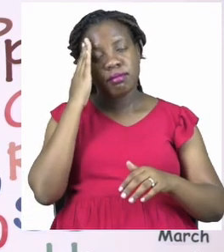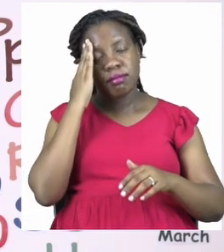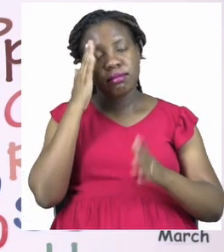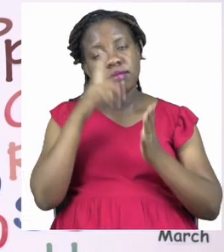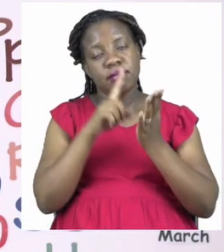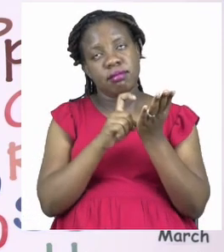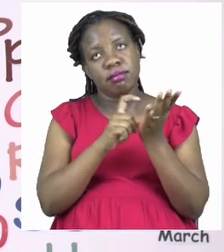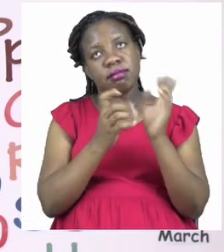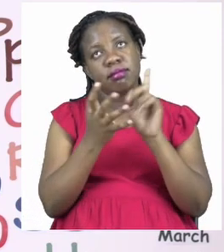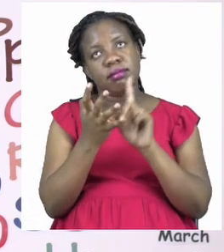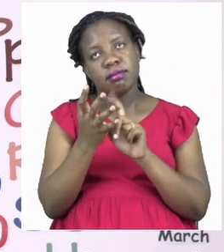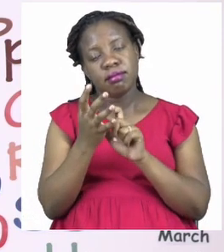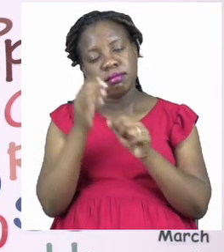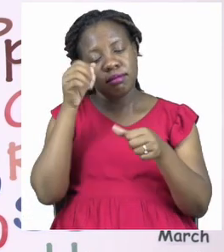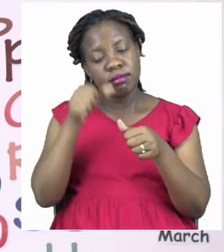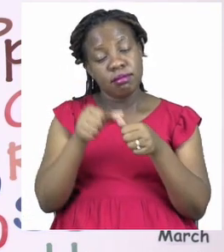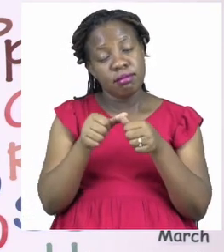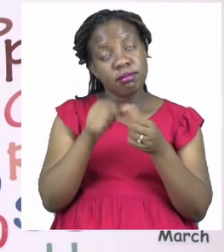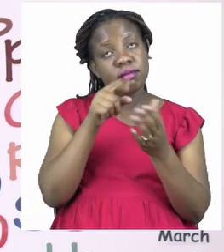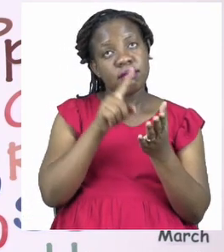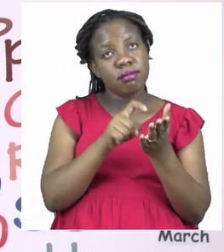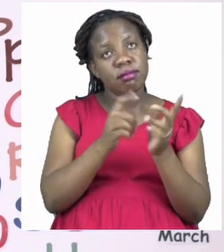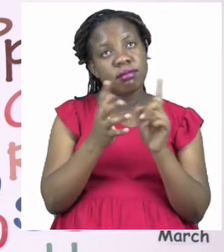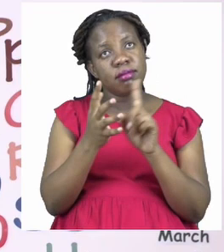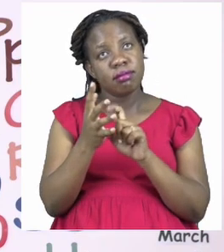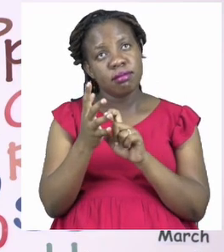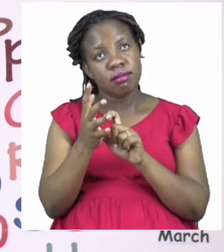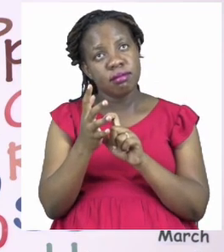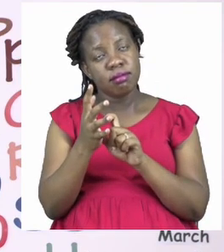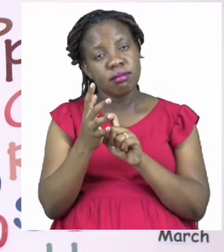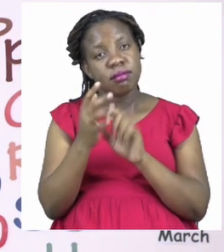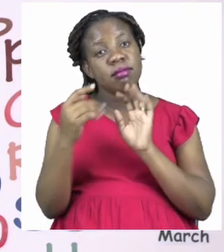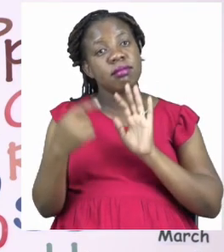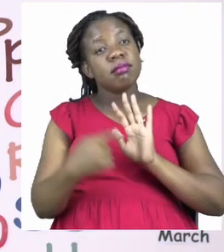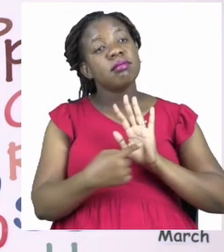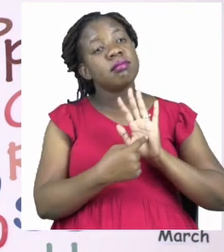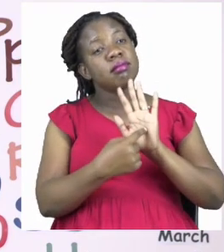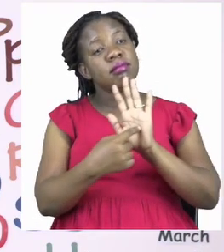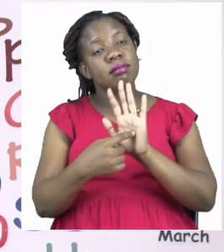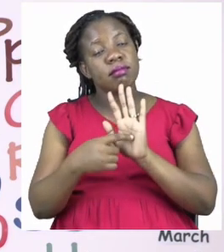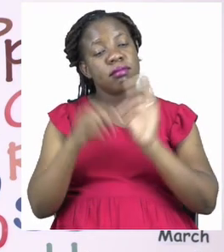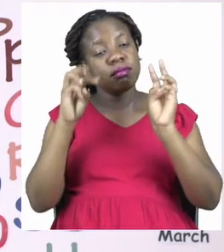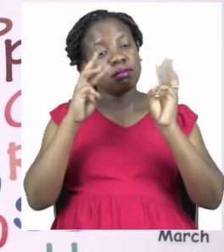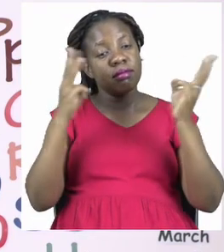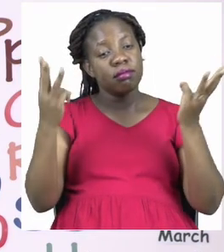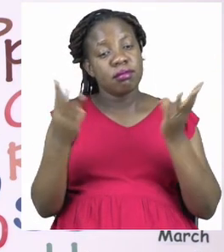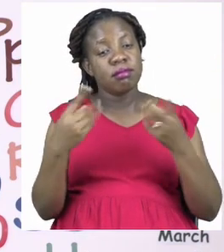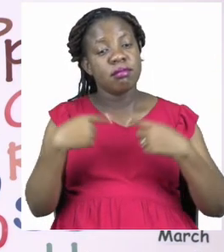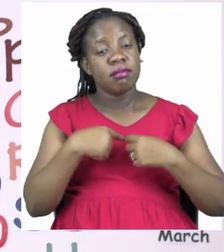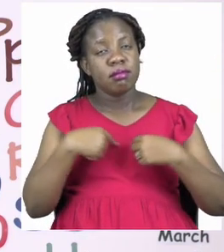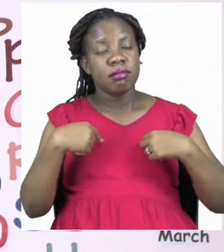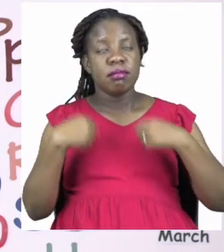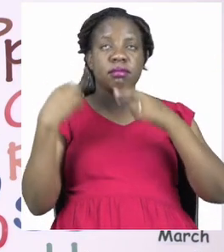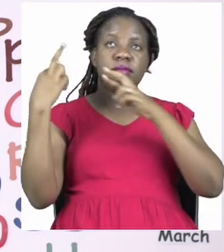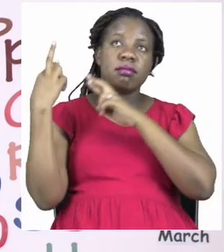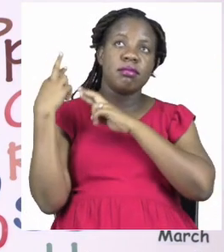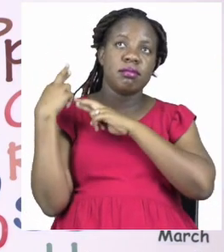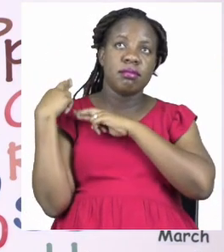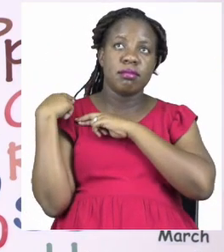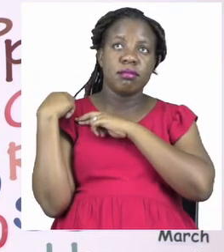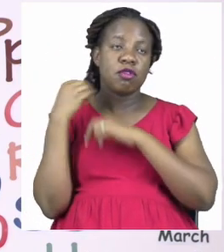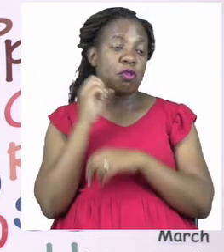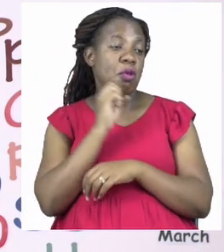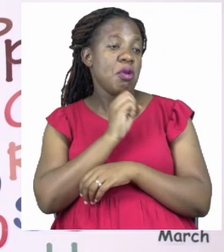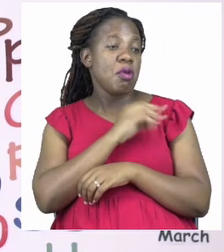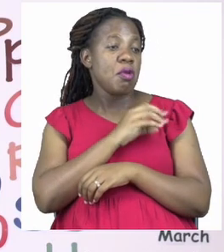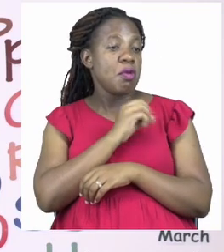sanitize. Remember, when we sanitize, we're trying to show the world how responsible we are. So, don't be afraid to tell